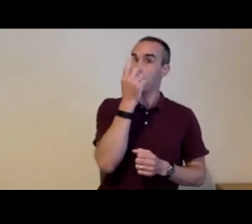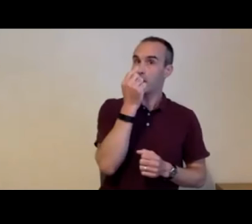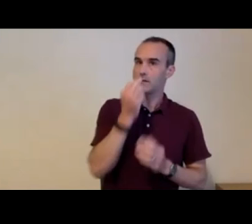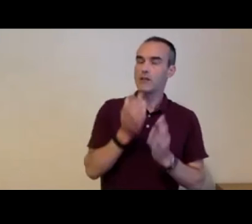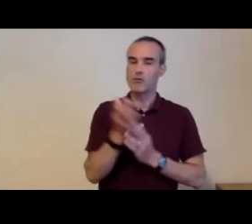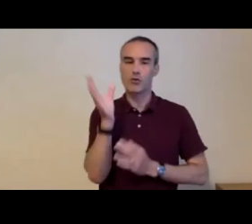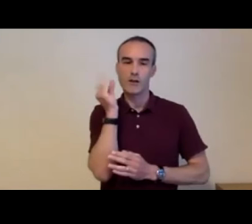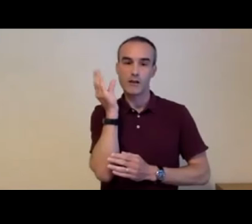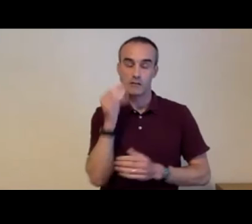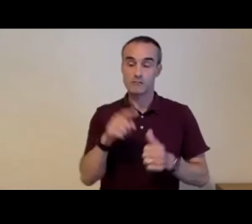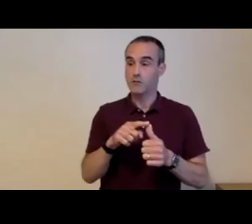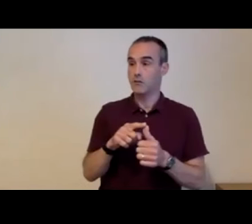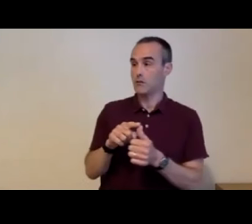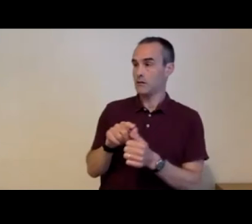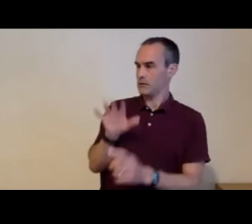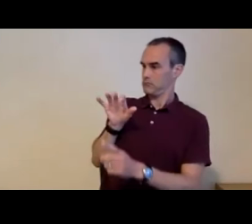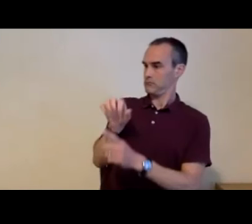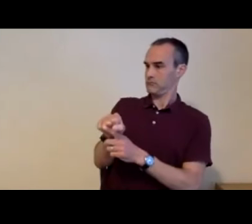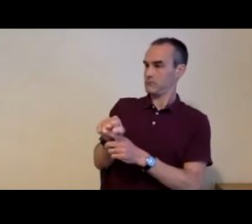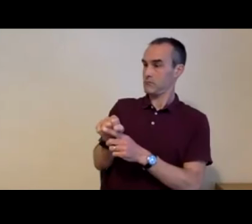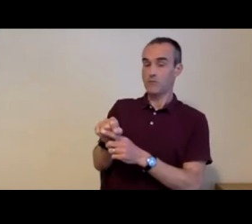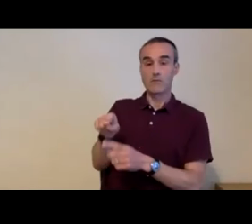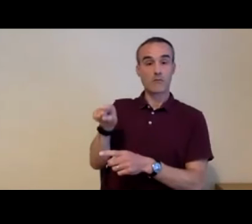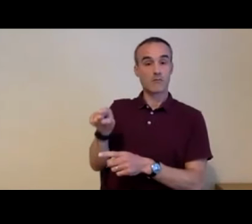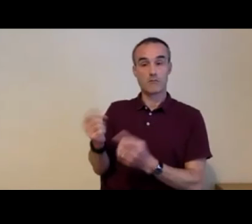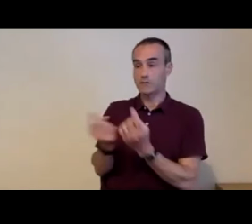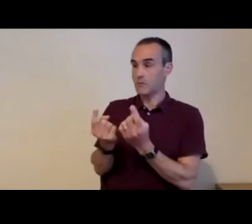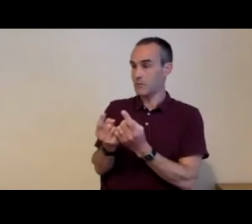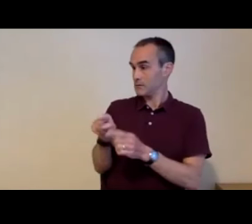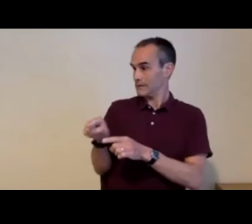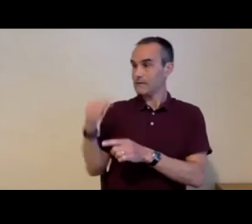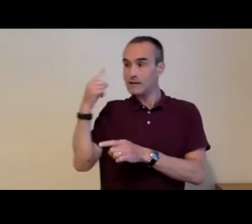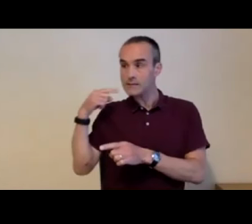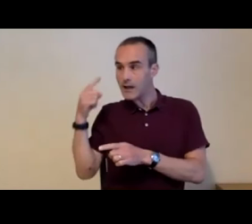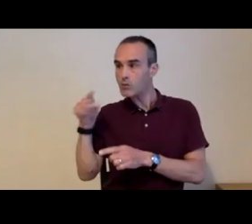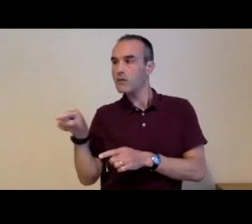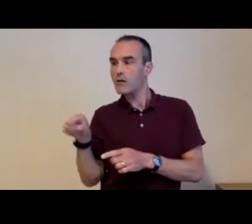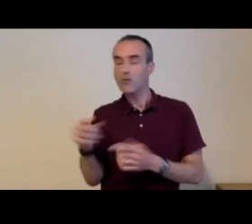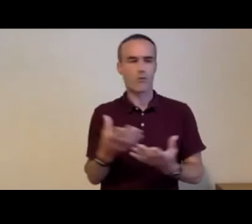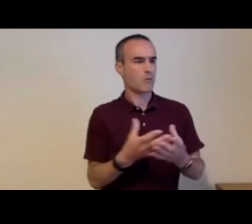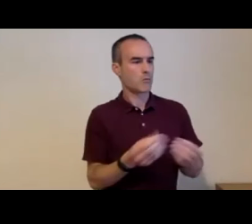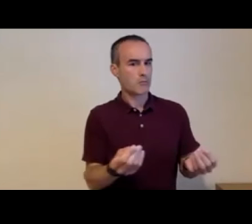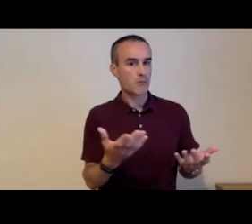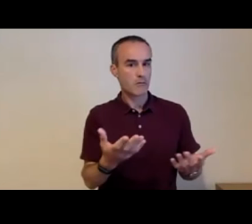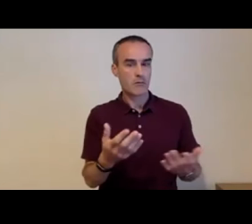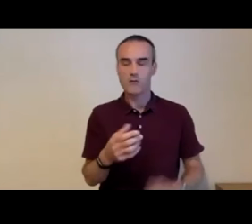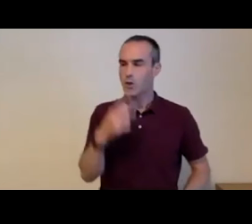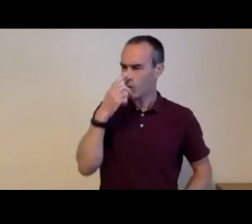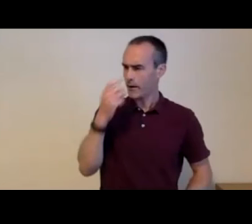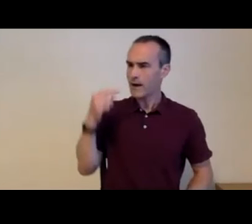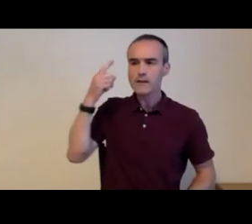to detect the presence or absence of a sound, to extract features from it so we